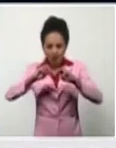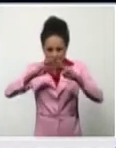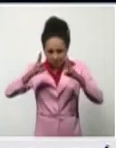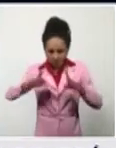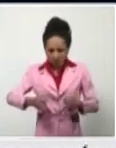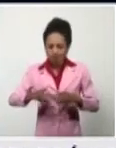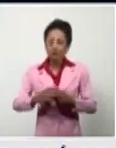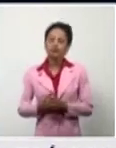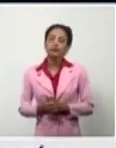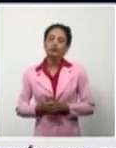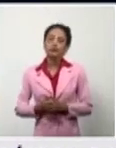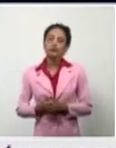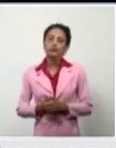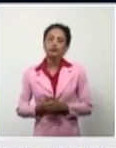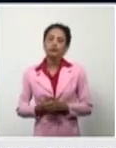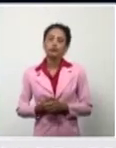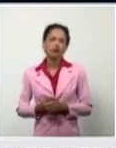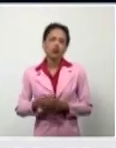questions,